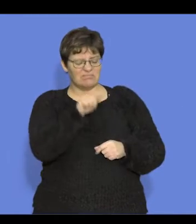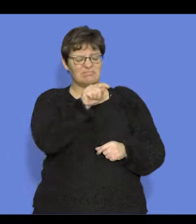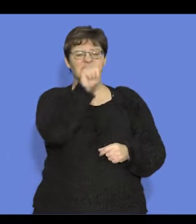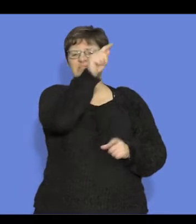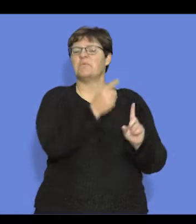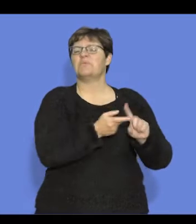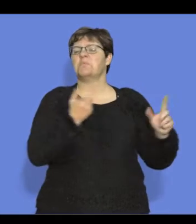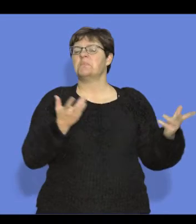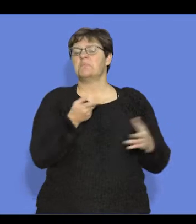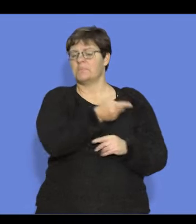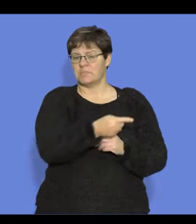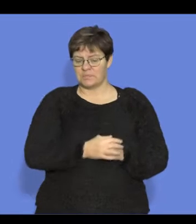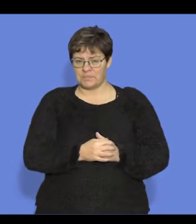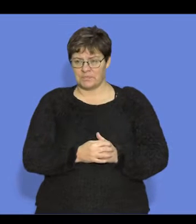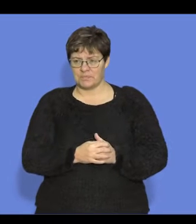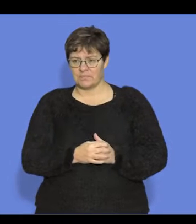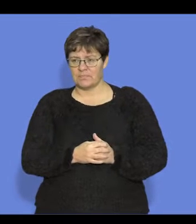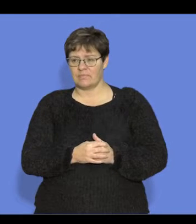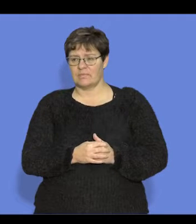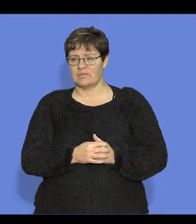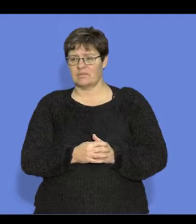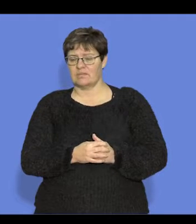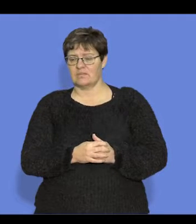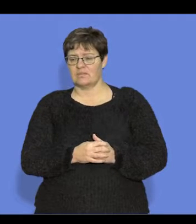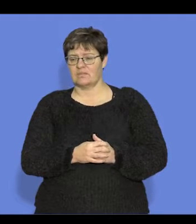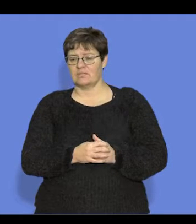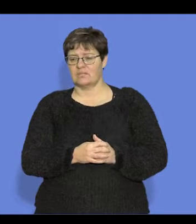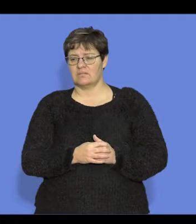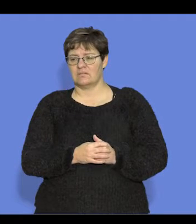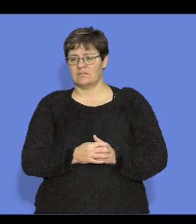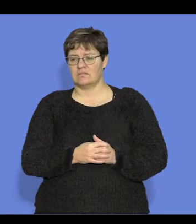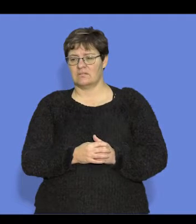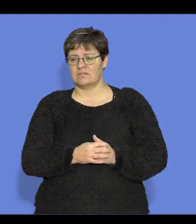of tissues are found. So if we look